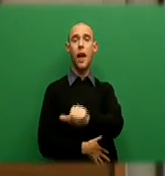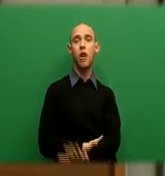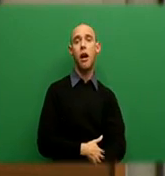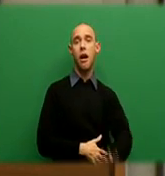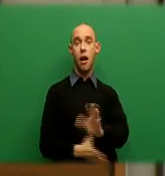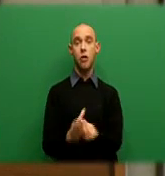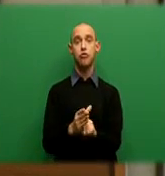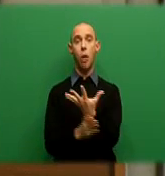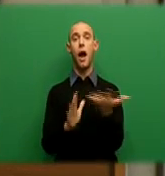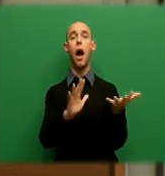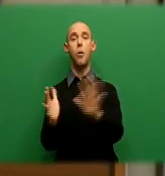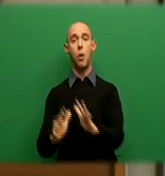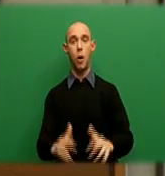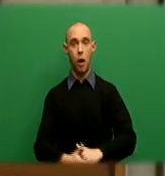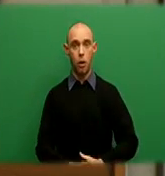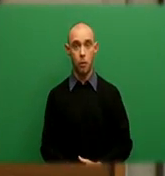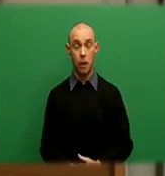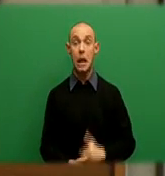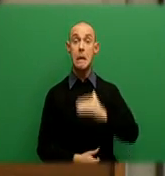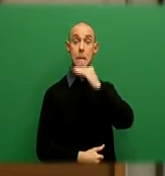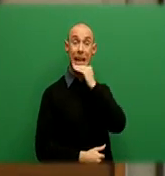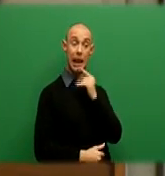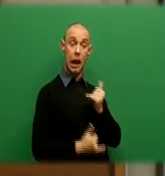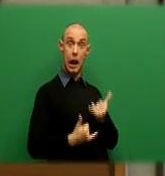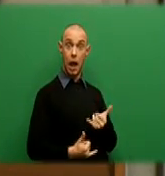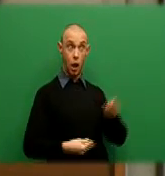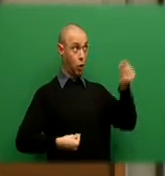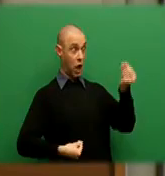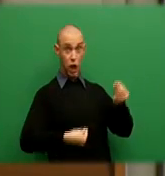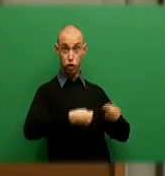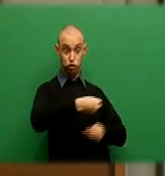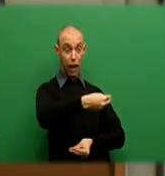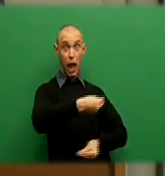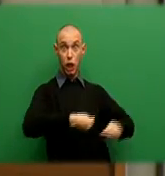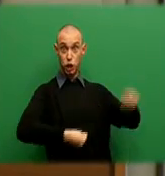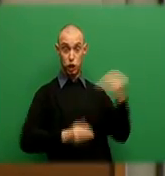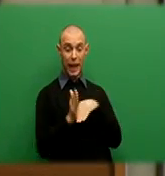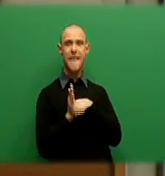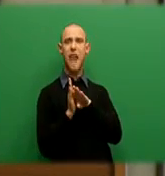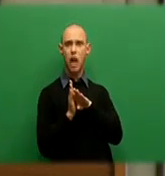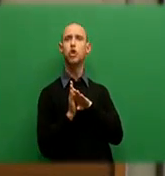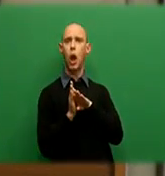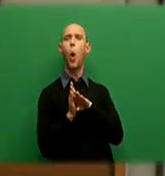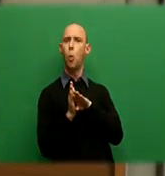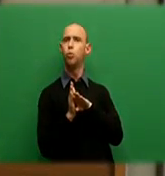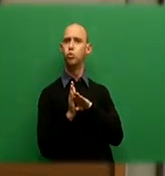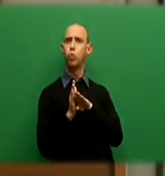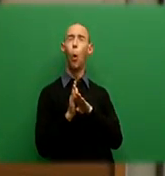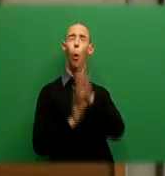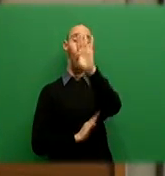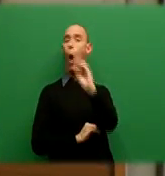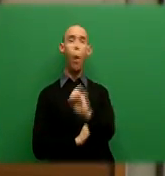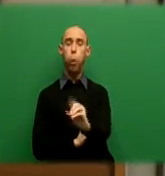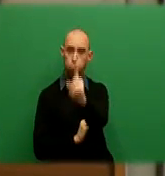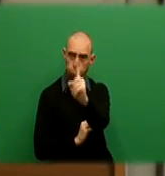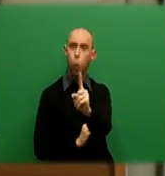developments. Whilst the pass-through from the exchange rate to inflation is still relatively low, there are signs that this may